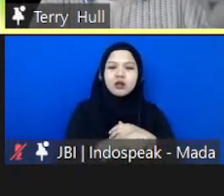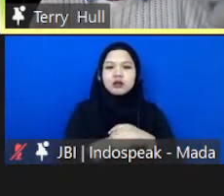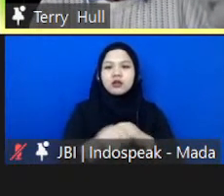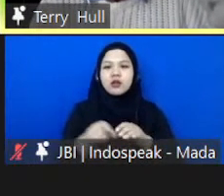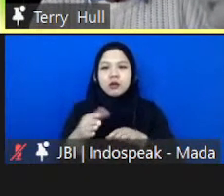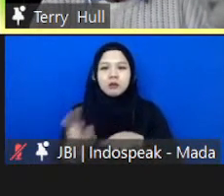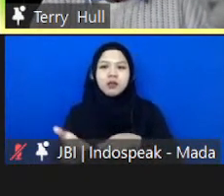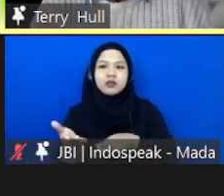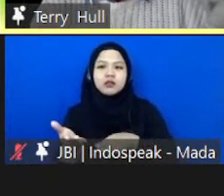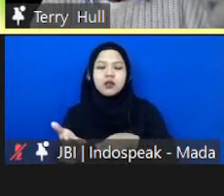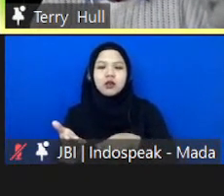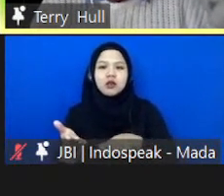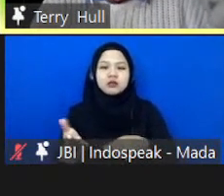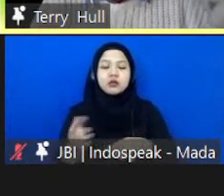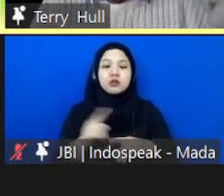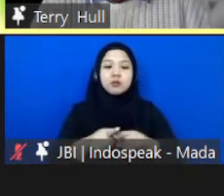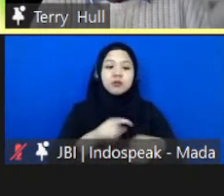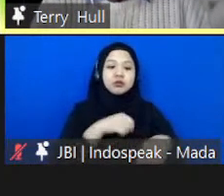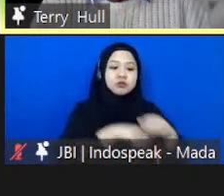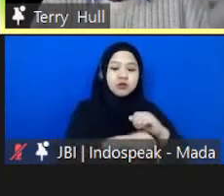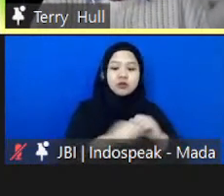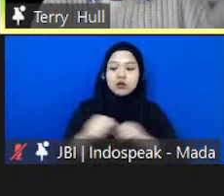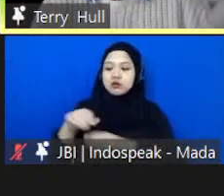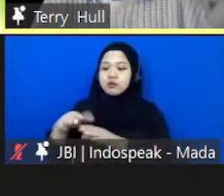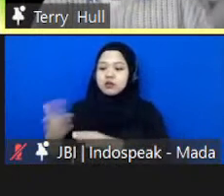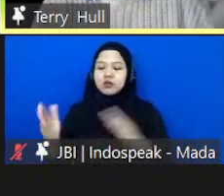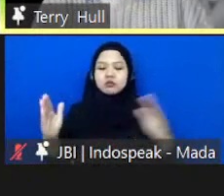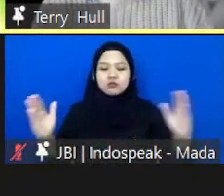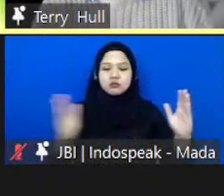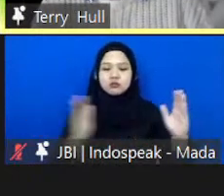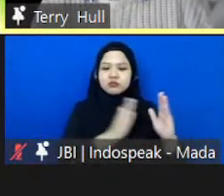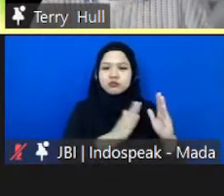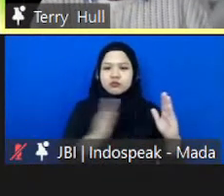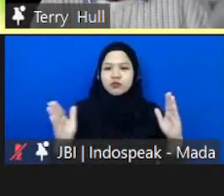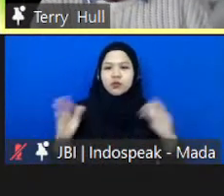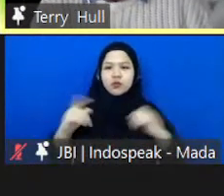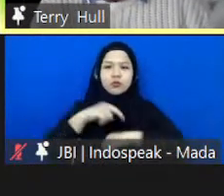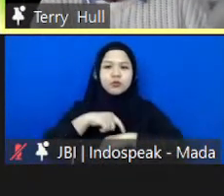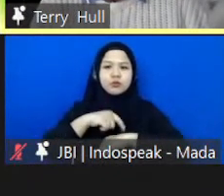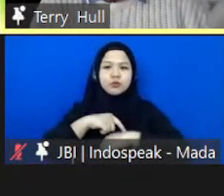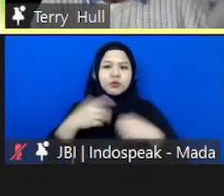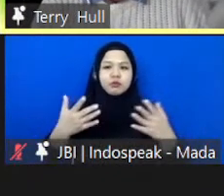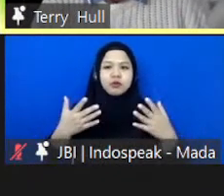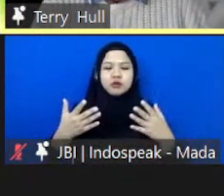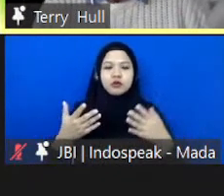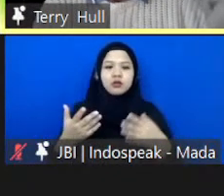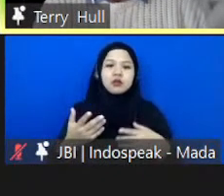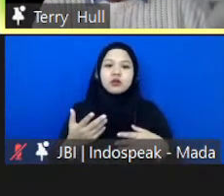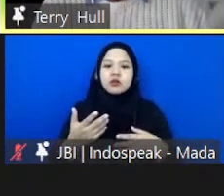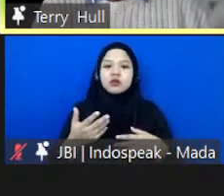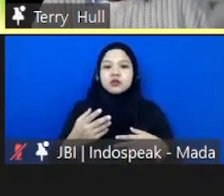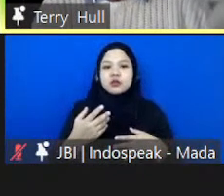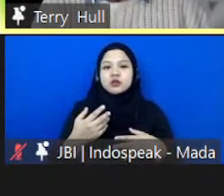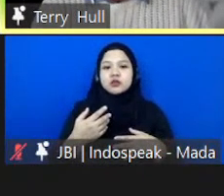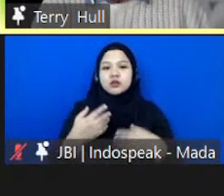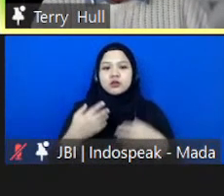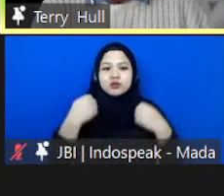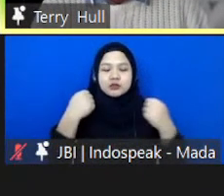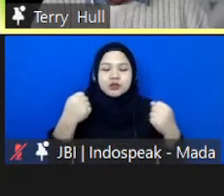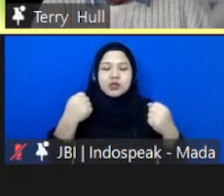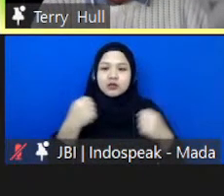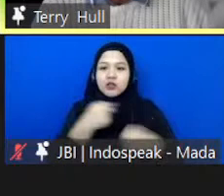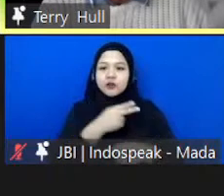in between. I'm going to be looking at two aspects of health data in Indonesia that are